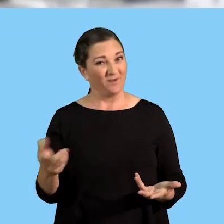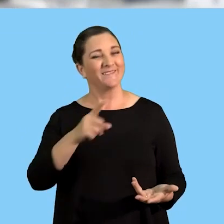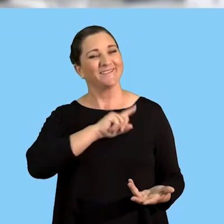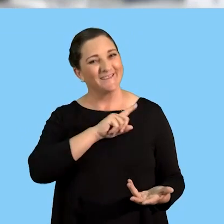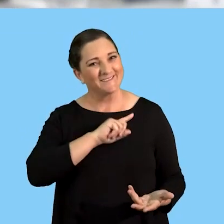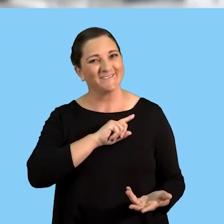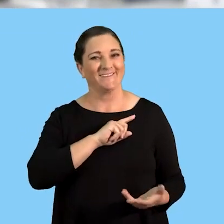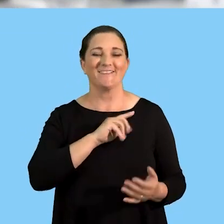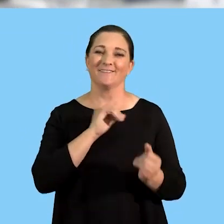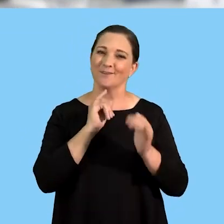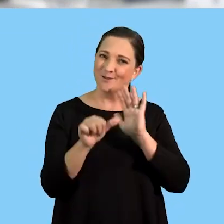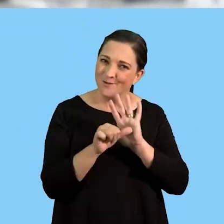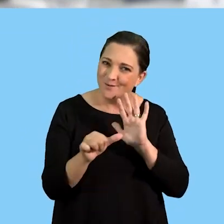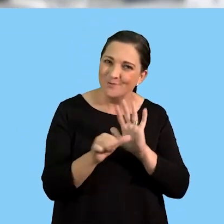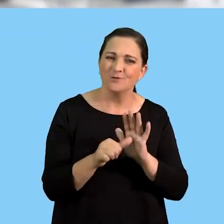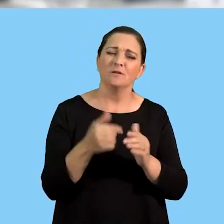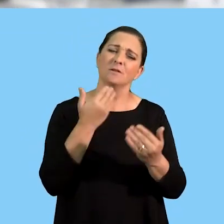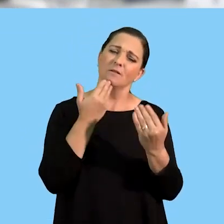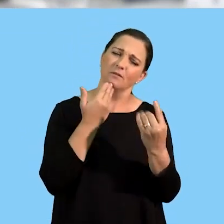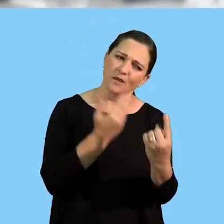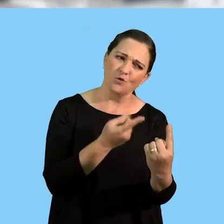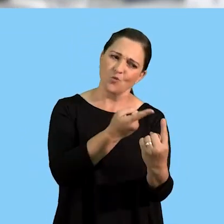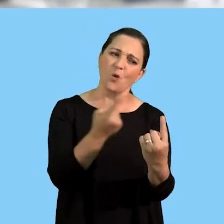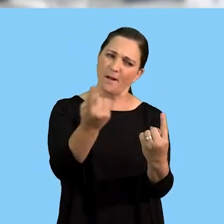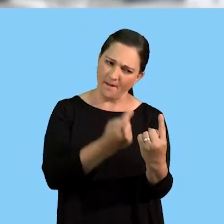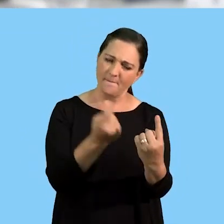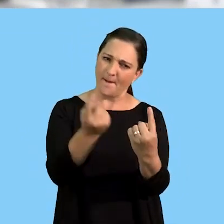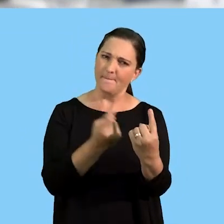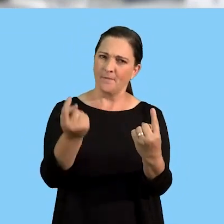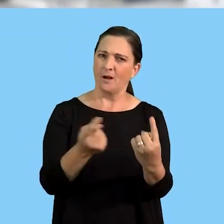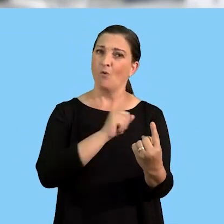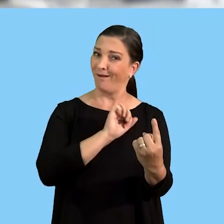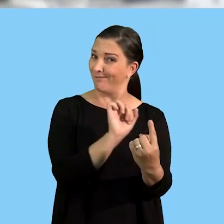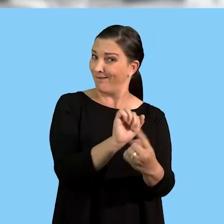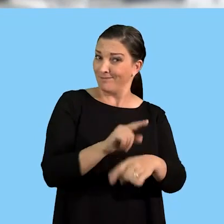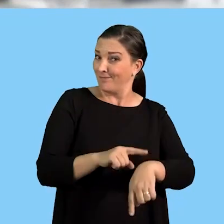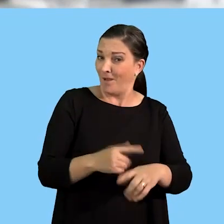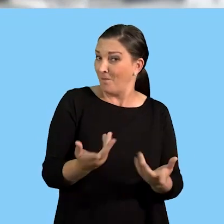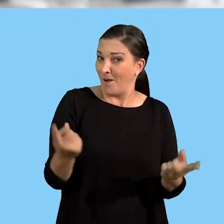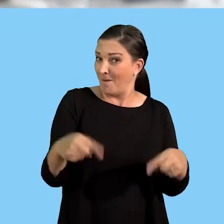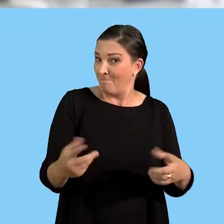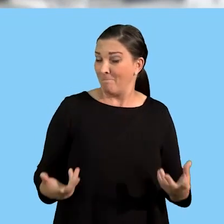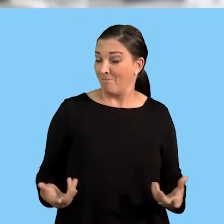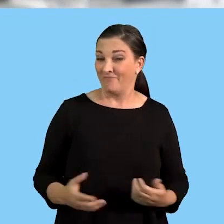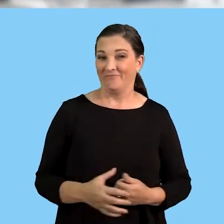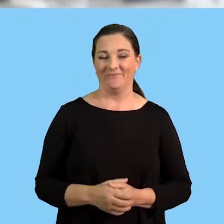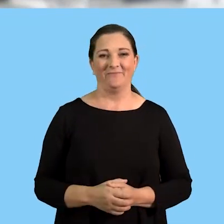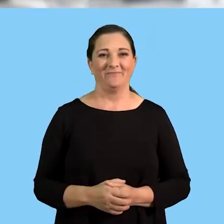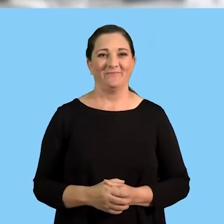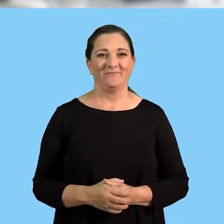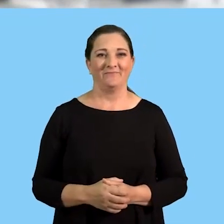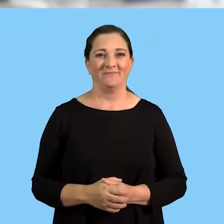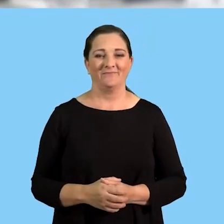filled. Therefore, it is important for the interview panel to thank the candidates for coming and taking their time